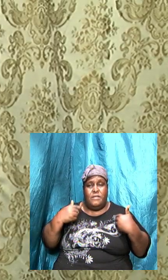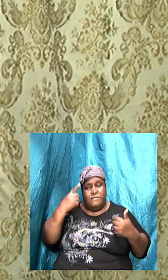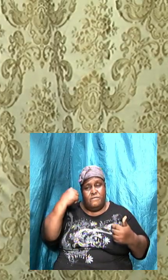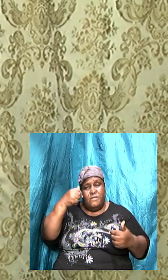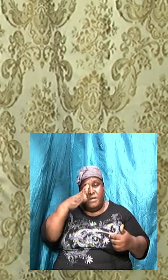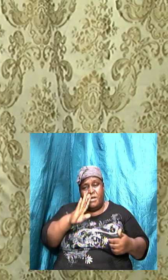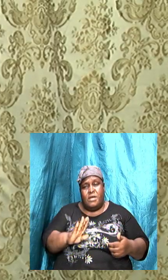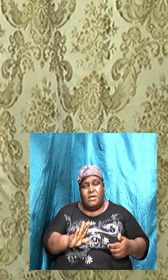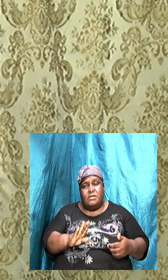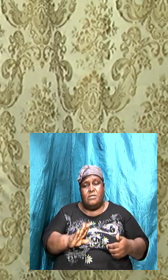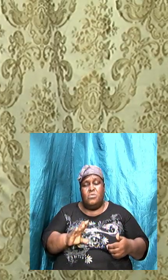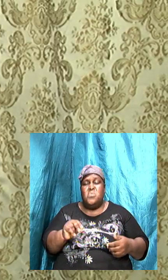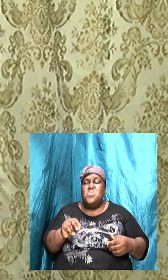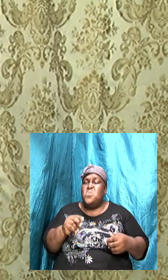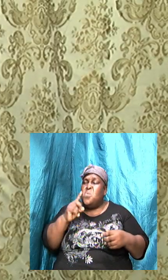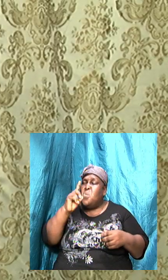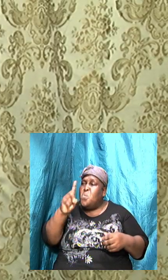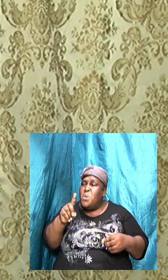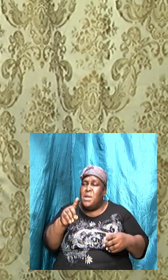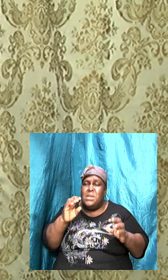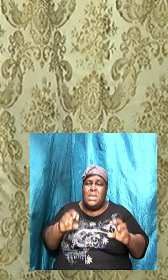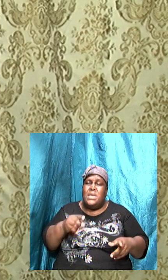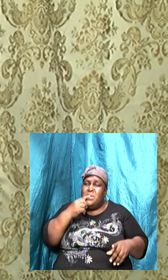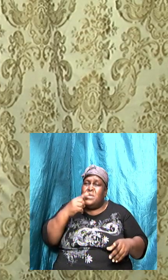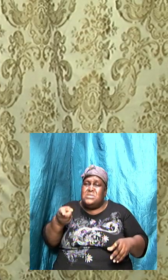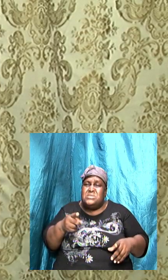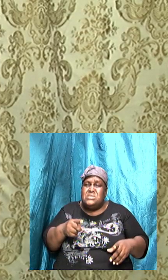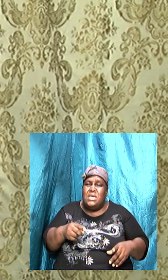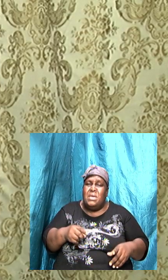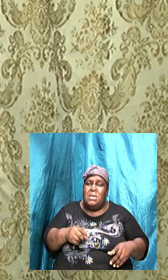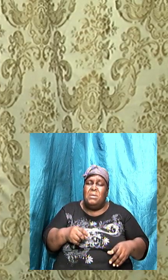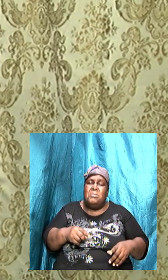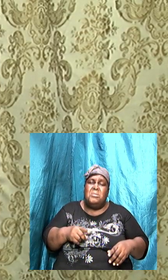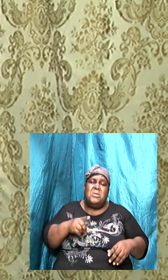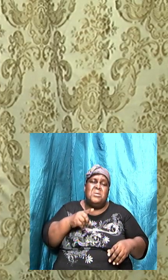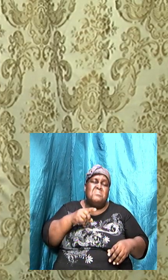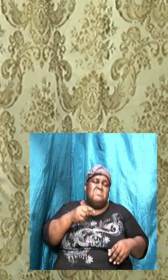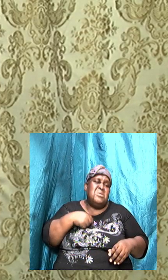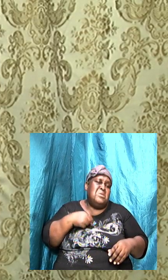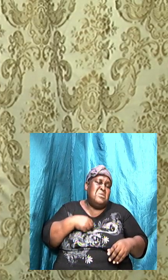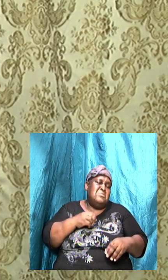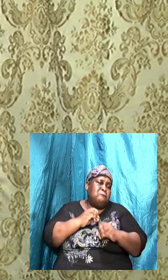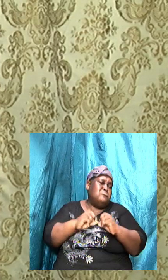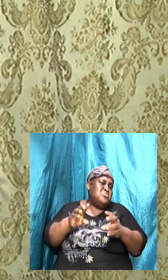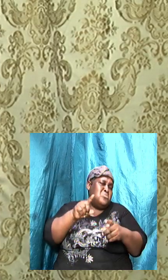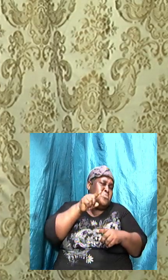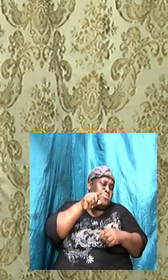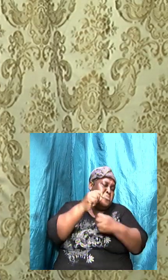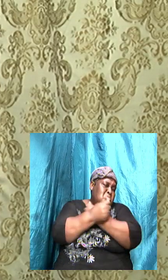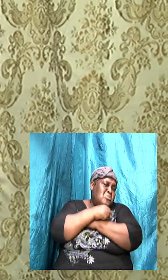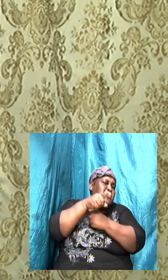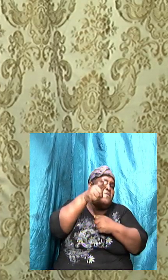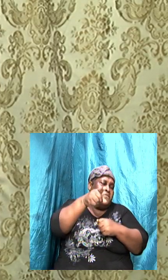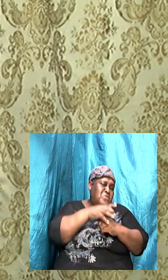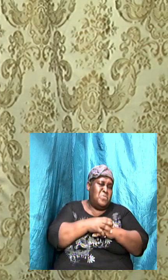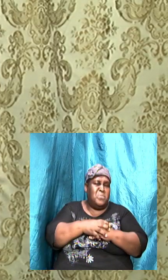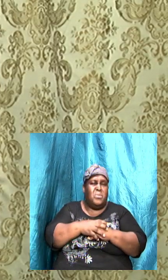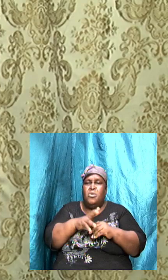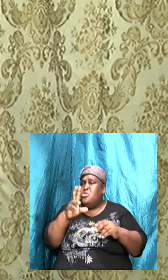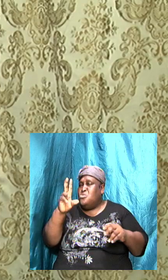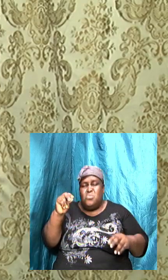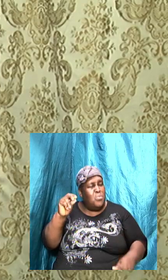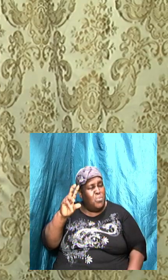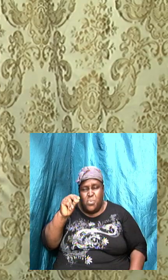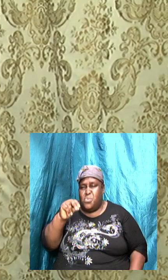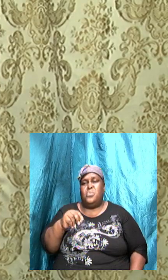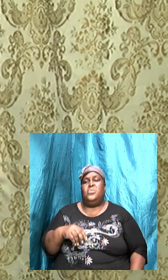don't love that one, or I'm not into that one, or I'm not going to go along with that one simply because I dislike this particular person.